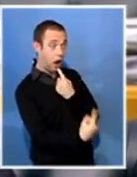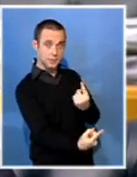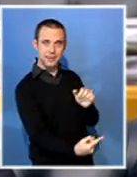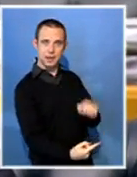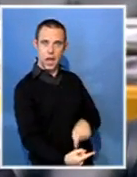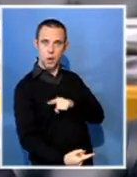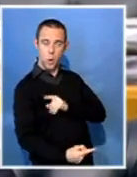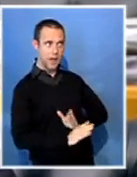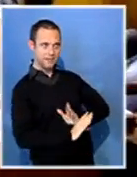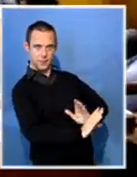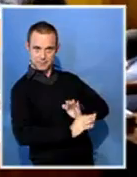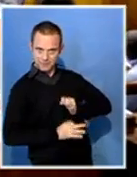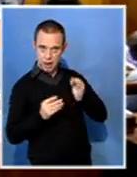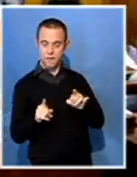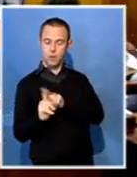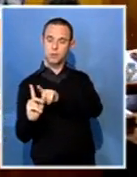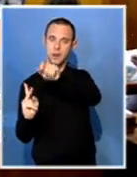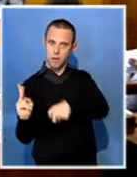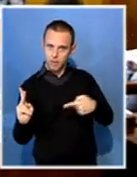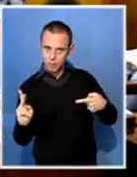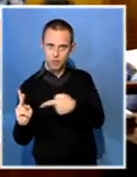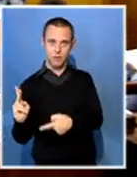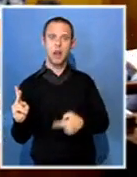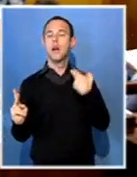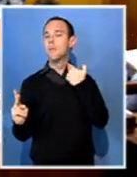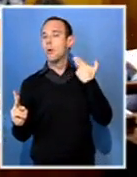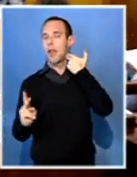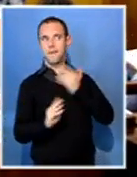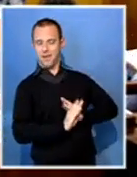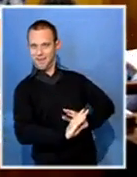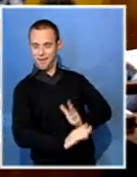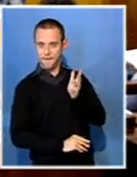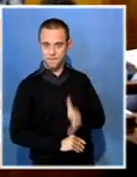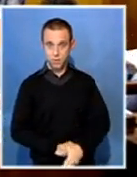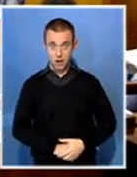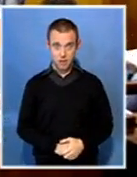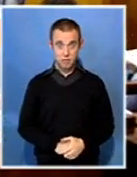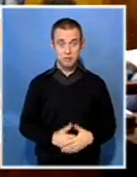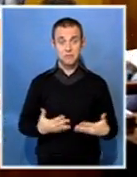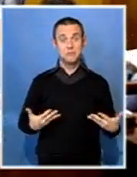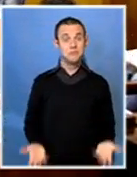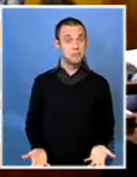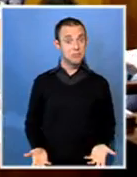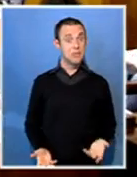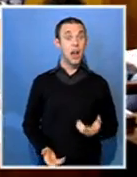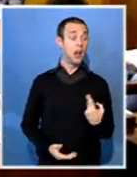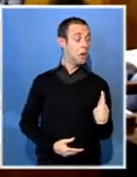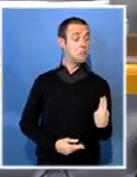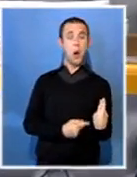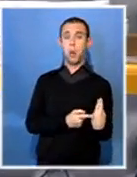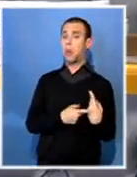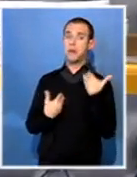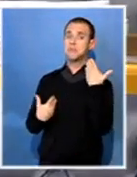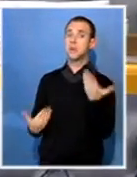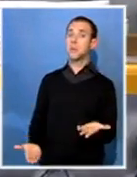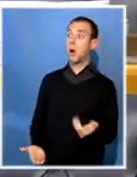of Hlaudi Motsoeneng. Duno Molefe would speculate on where Motsoeneng gets his power from.